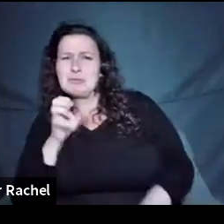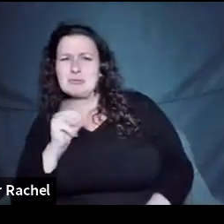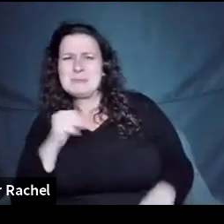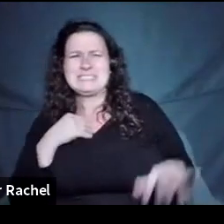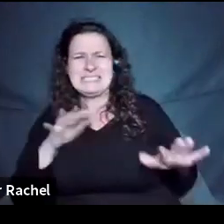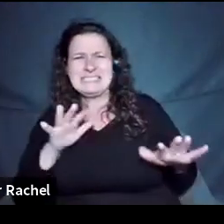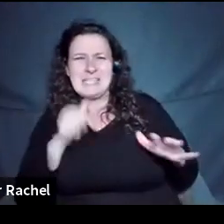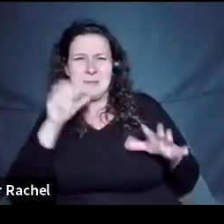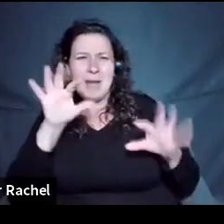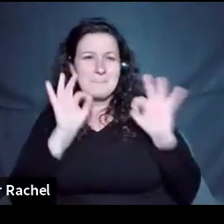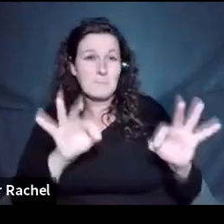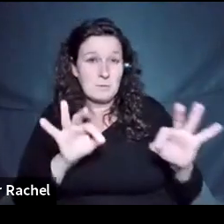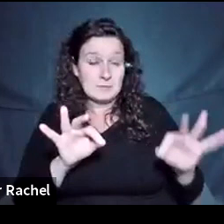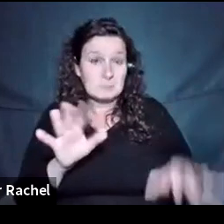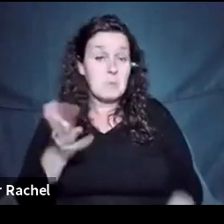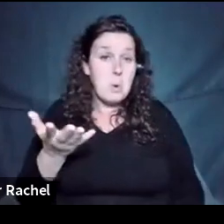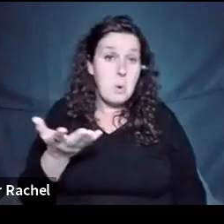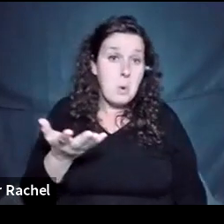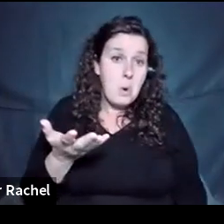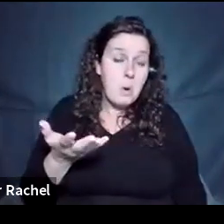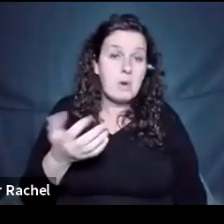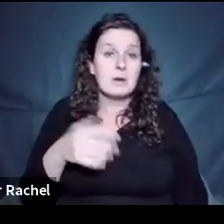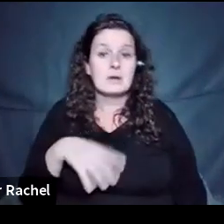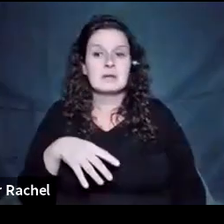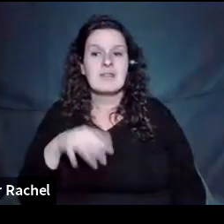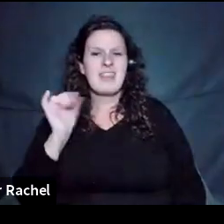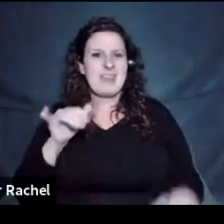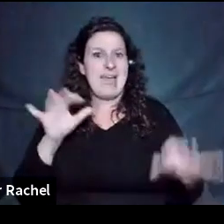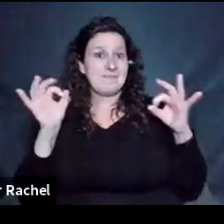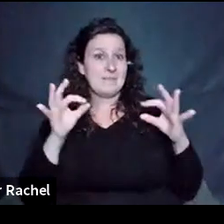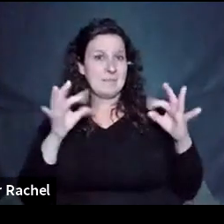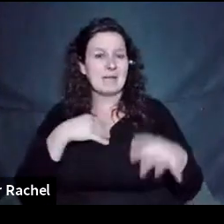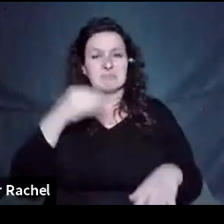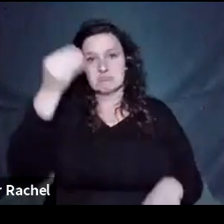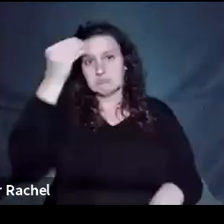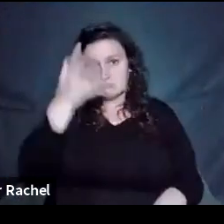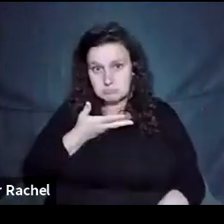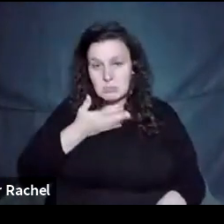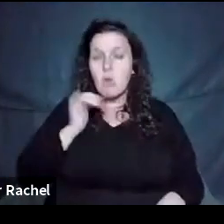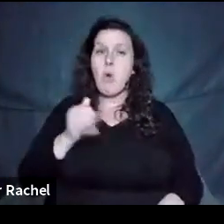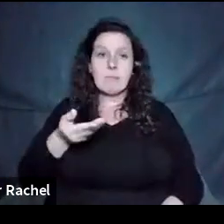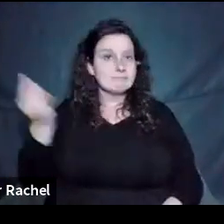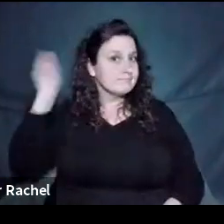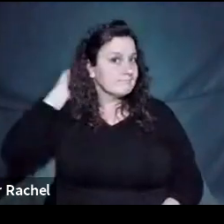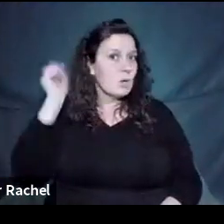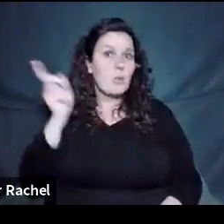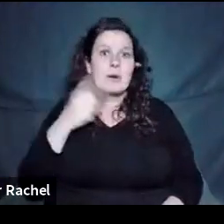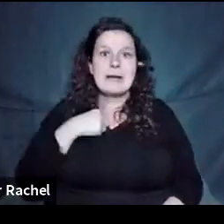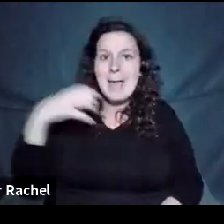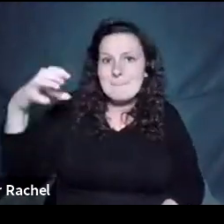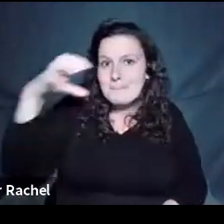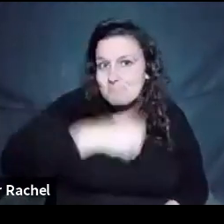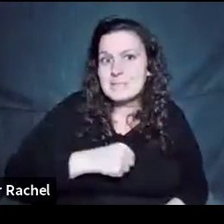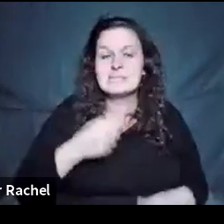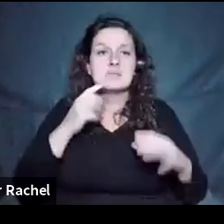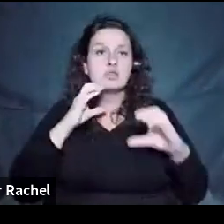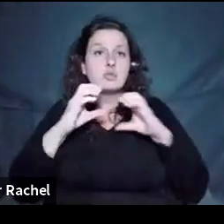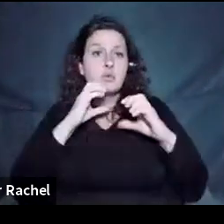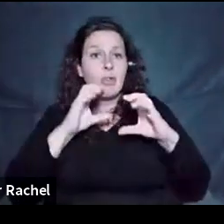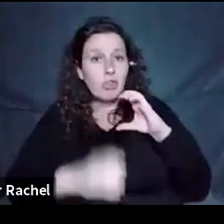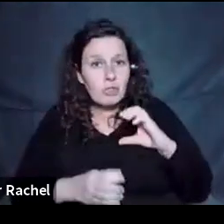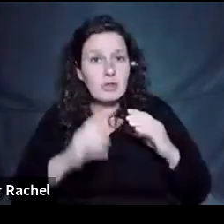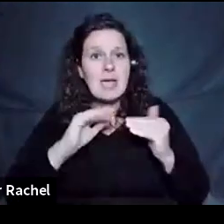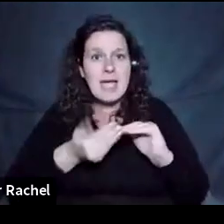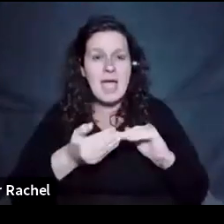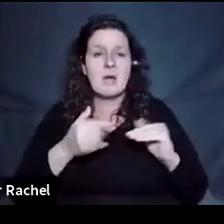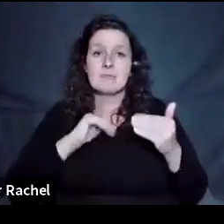it. To have that feedback, to know like, okay, well, where did we miss the mark? Where was there a miscommunication? How can